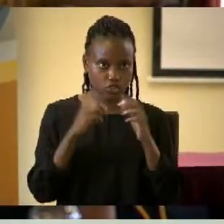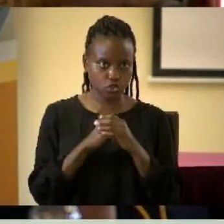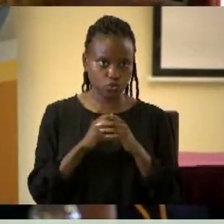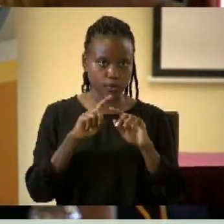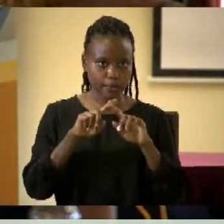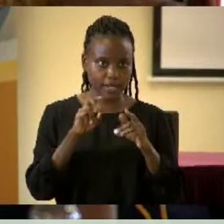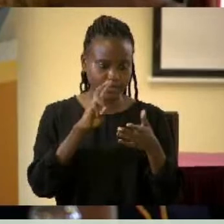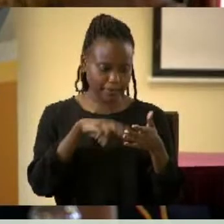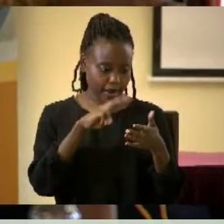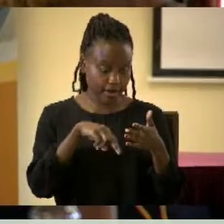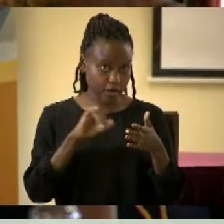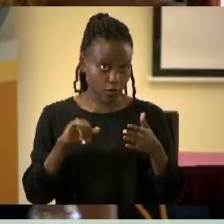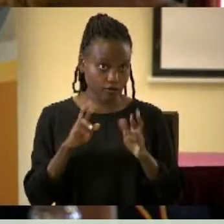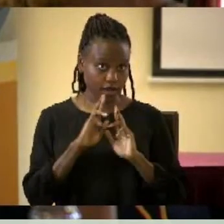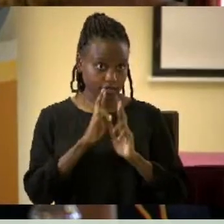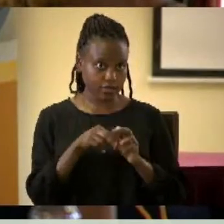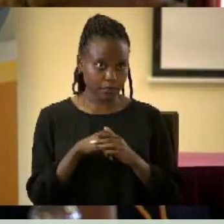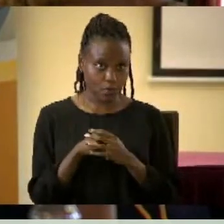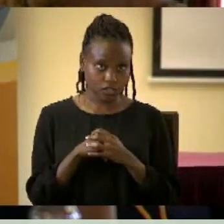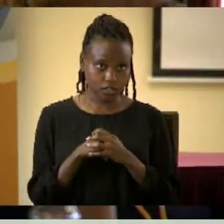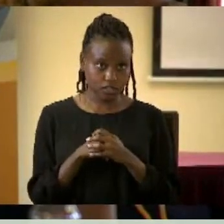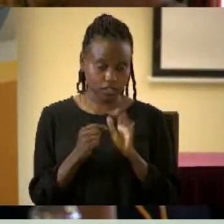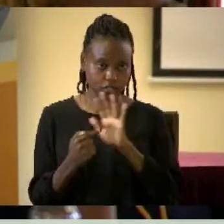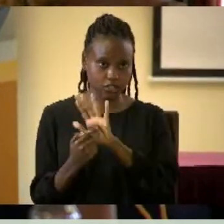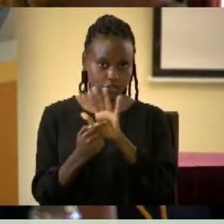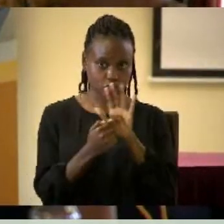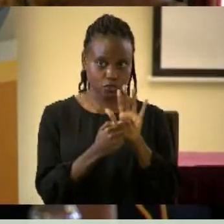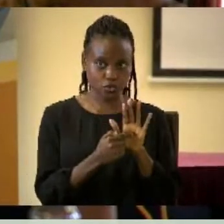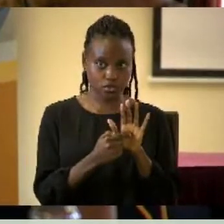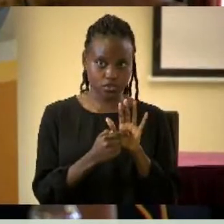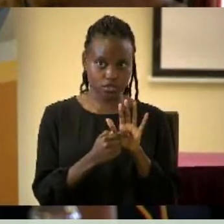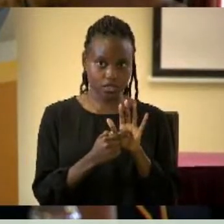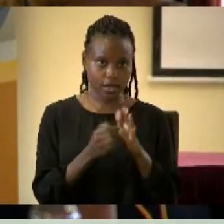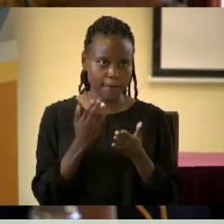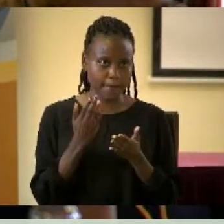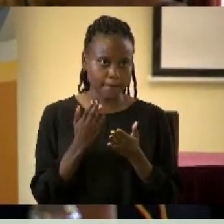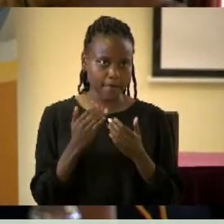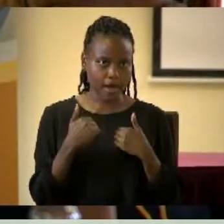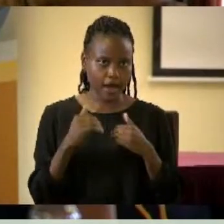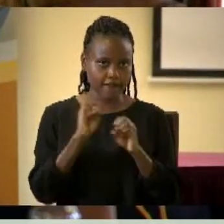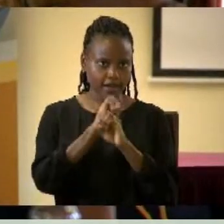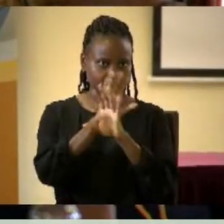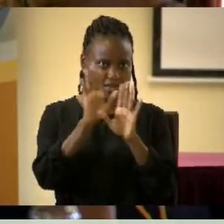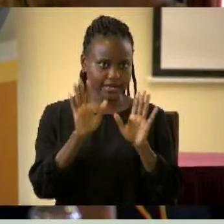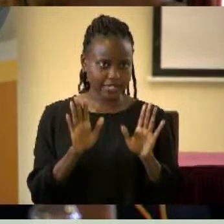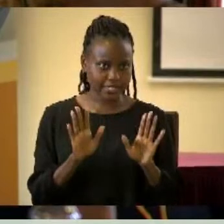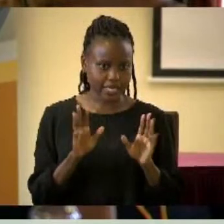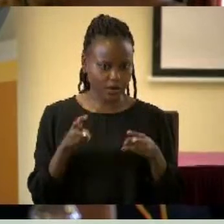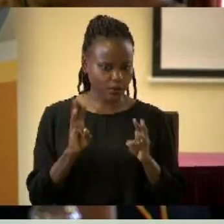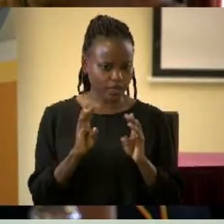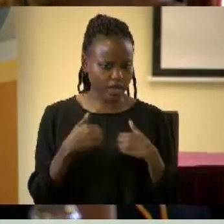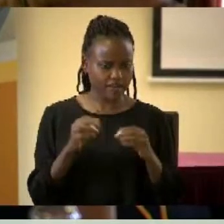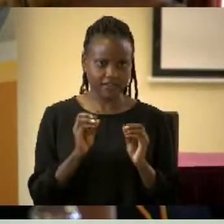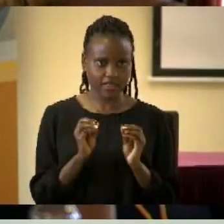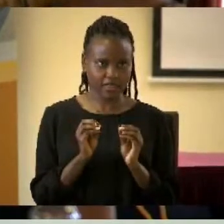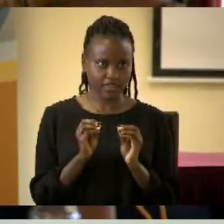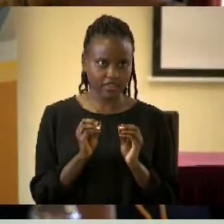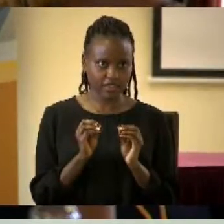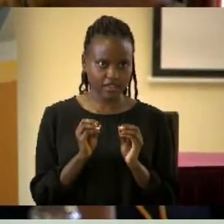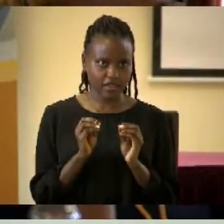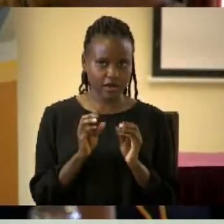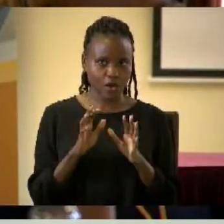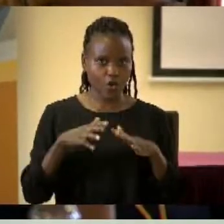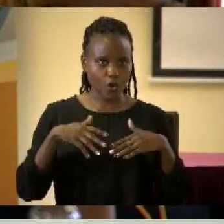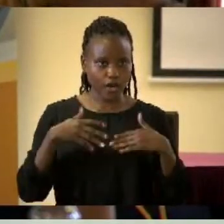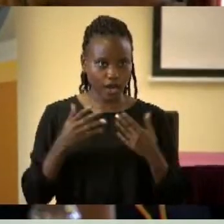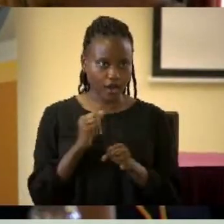my reading of that report indicates that we don't seem to have a clear roadmap on how